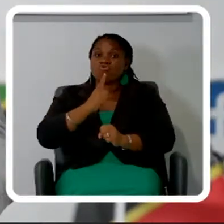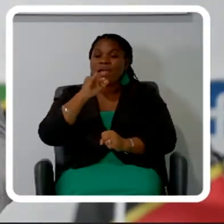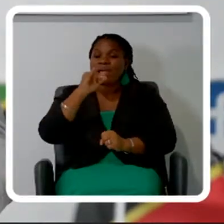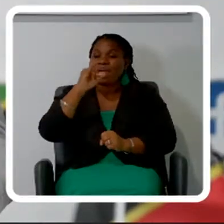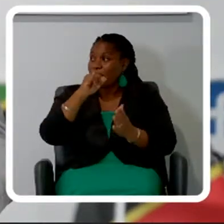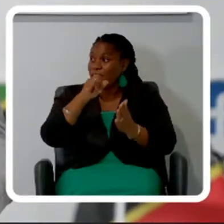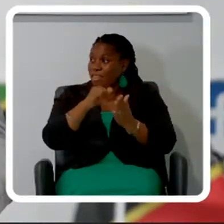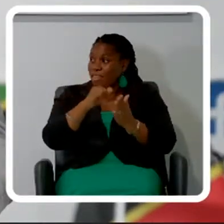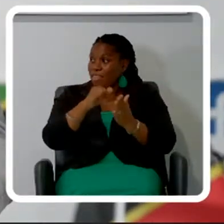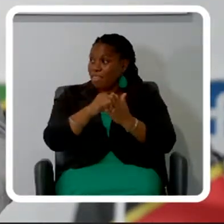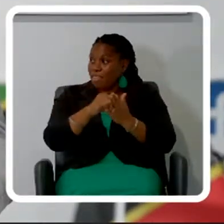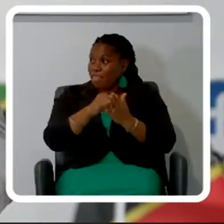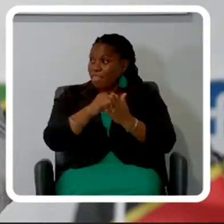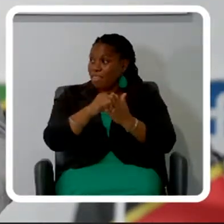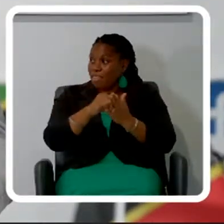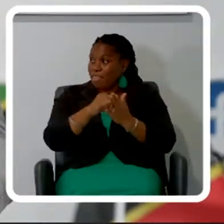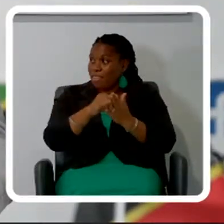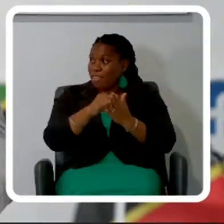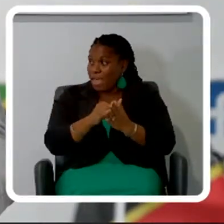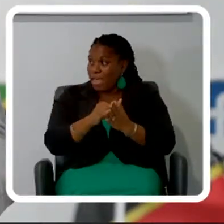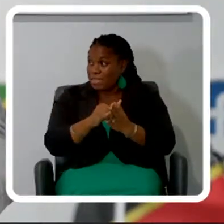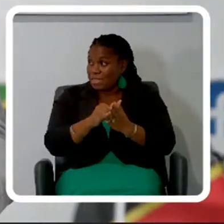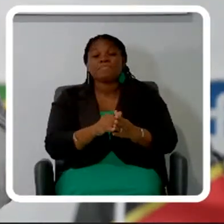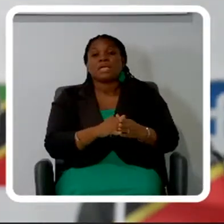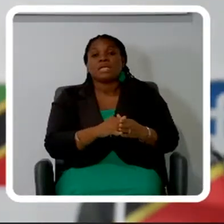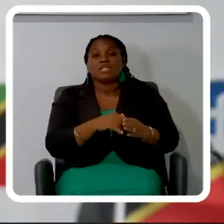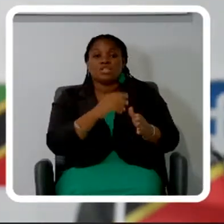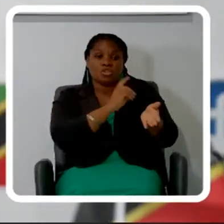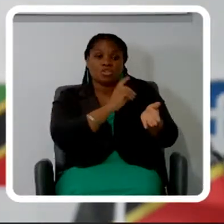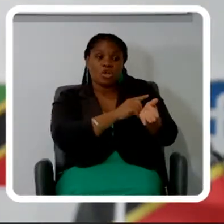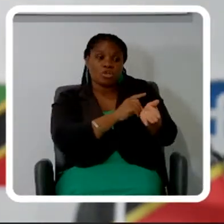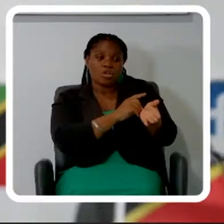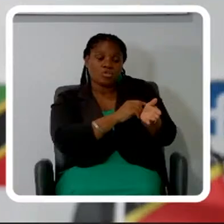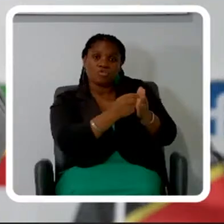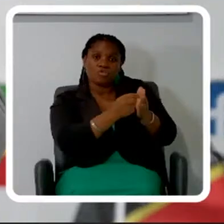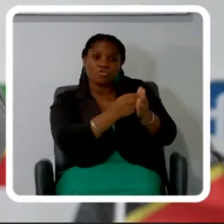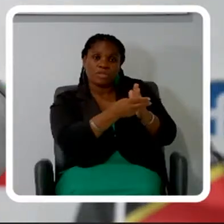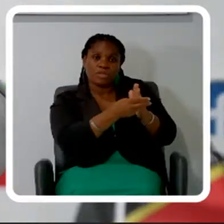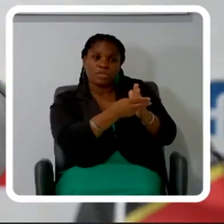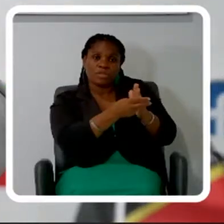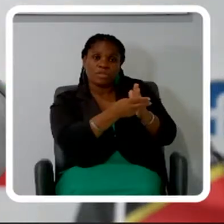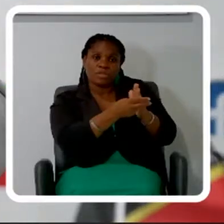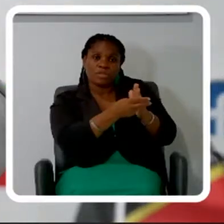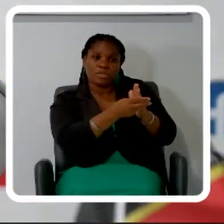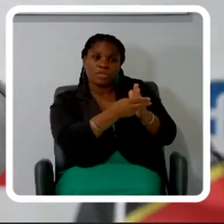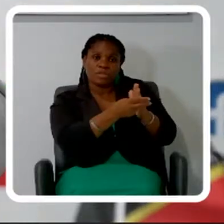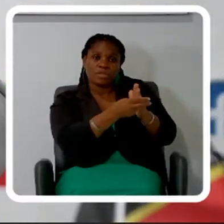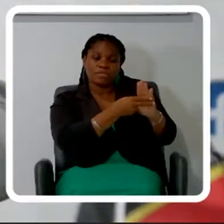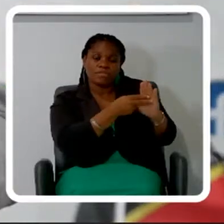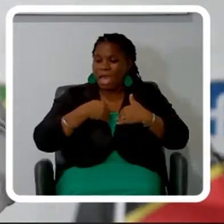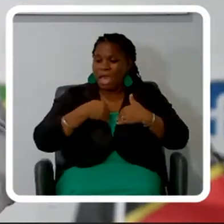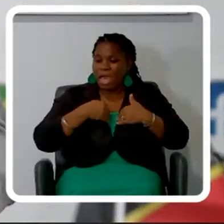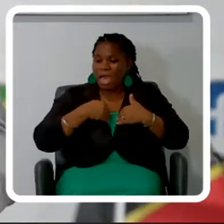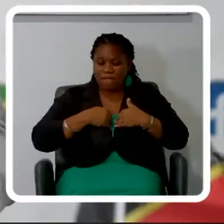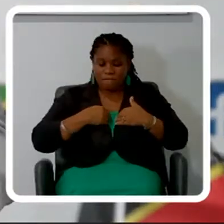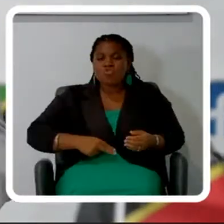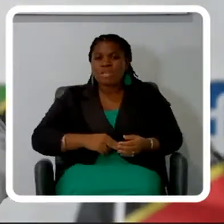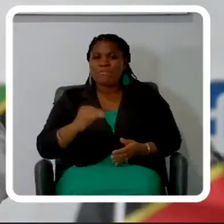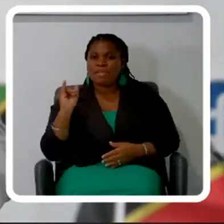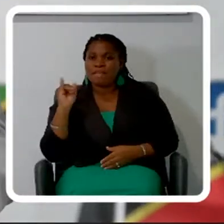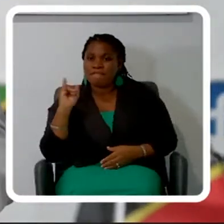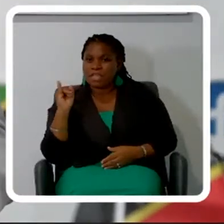the antibiotics that should be prescribed. For example, if you have a urinary tract infection, why use, let's say, a very